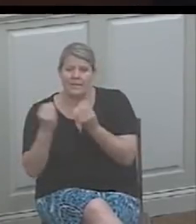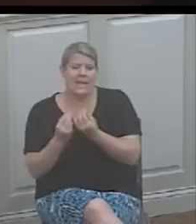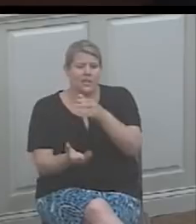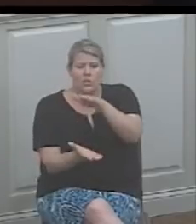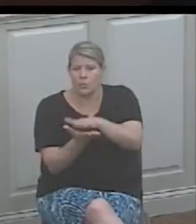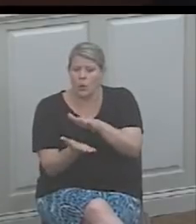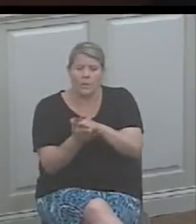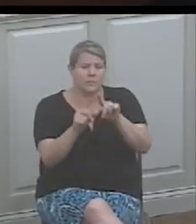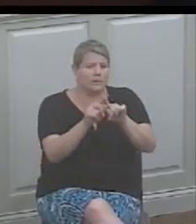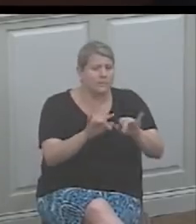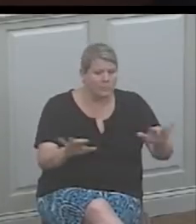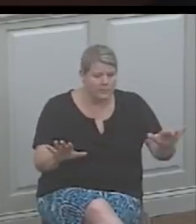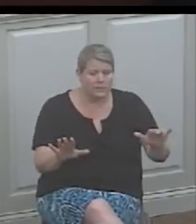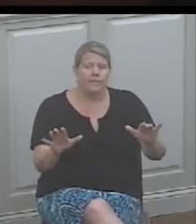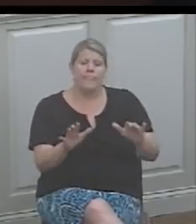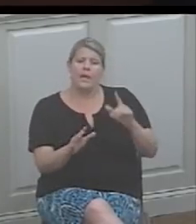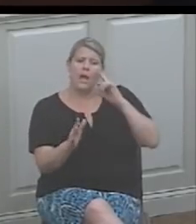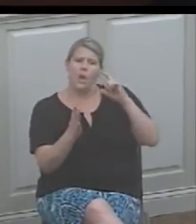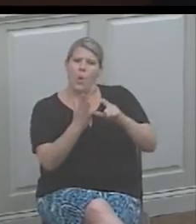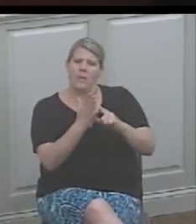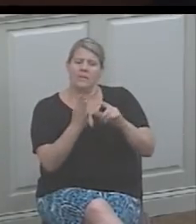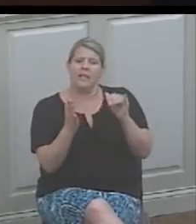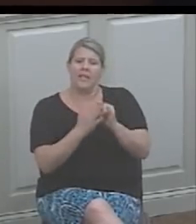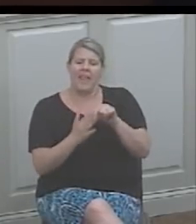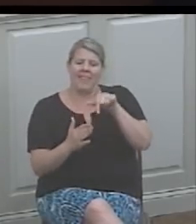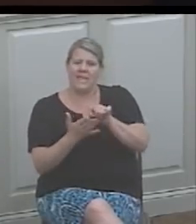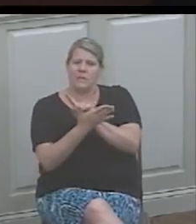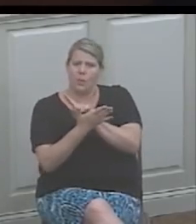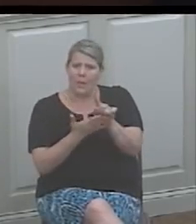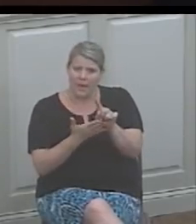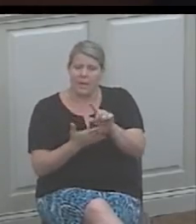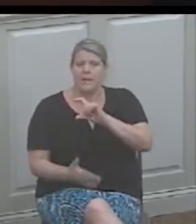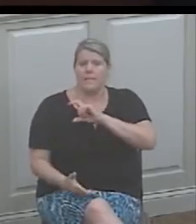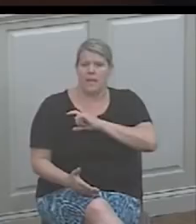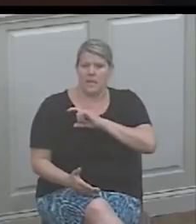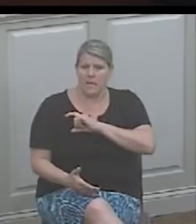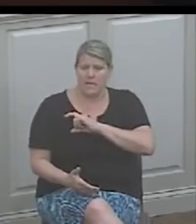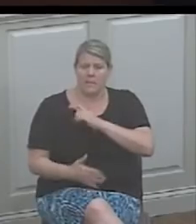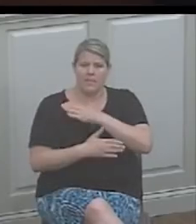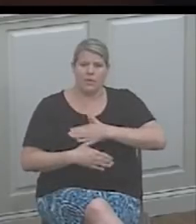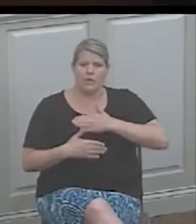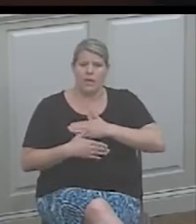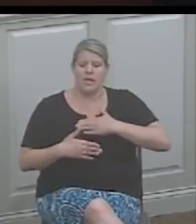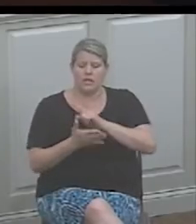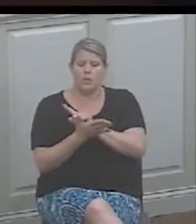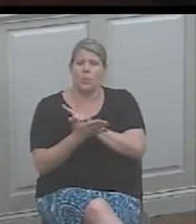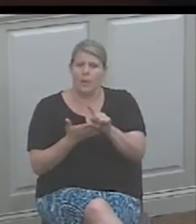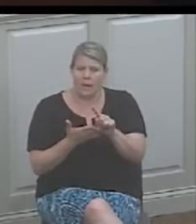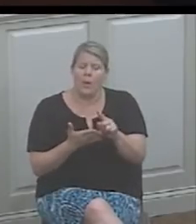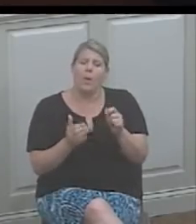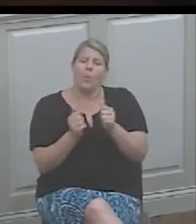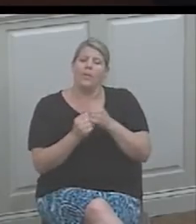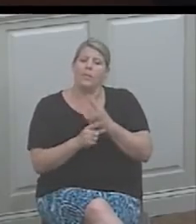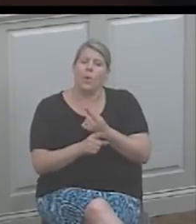of May 13th through the 19th, 2018. As Police Officer Appreciation Week, with appropriate ceremonies